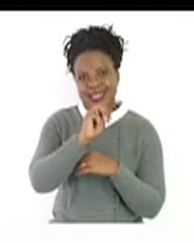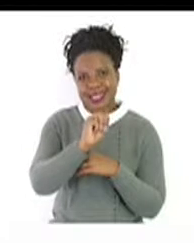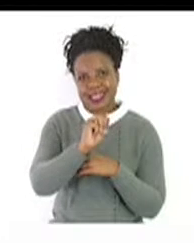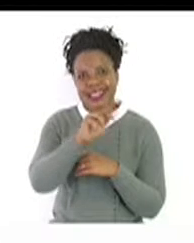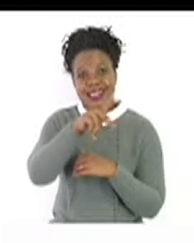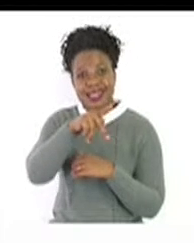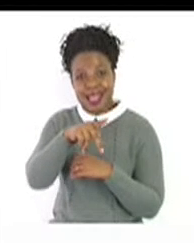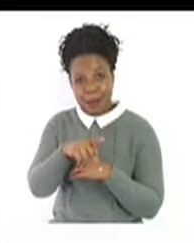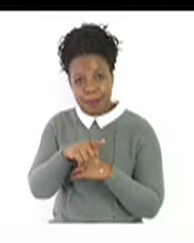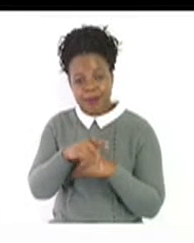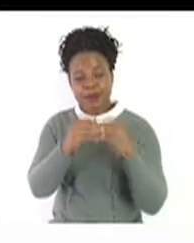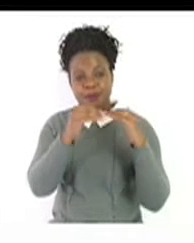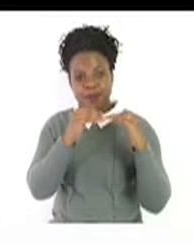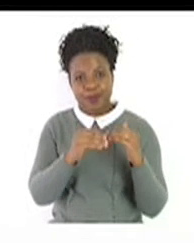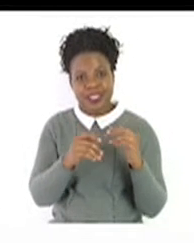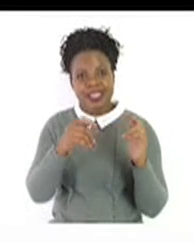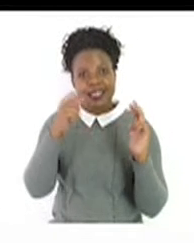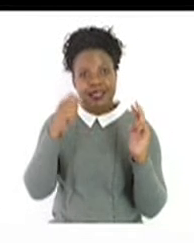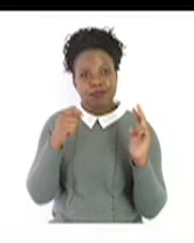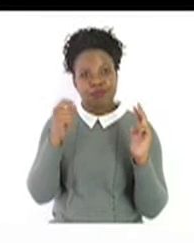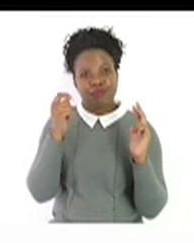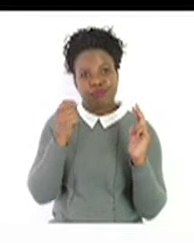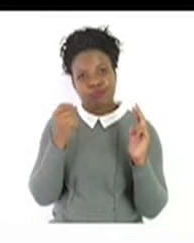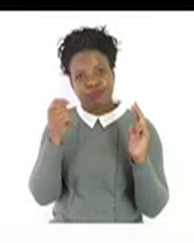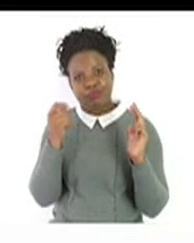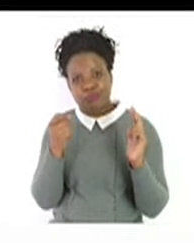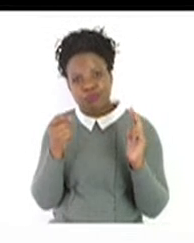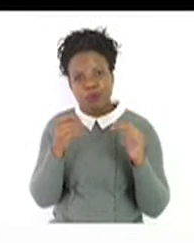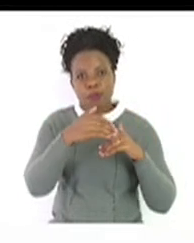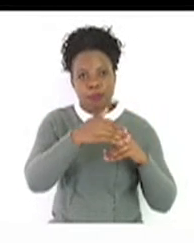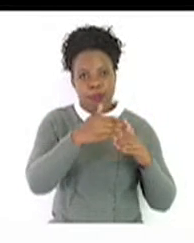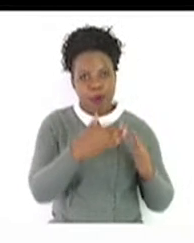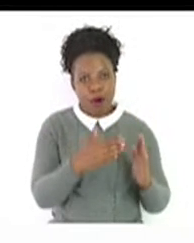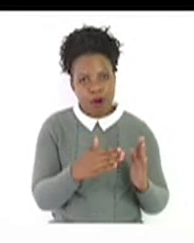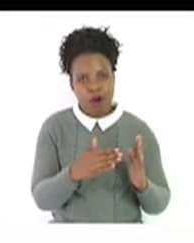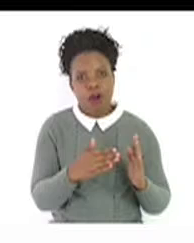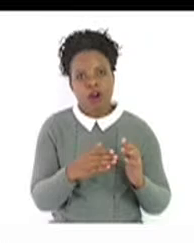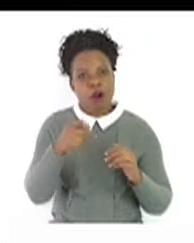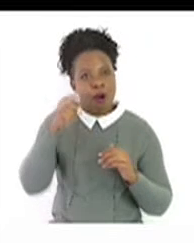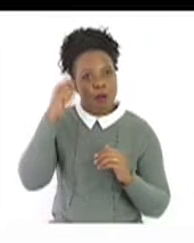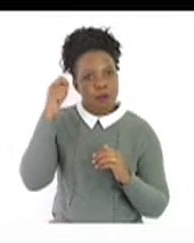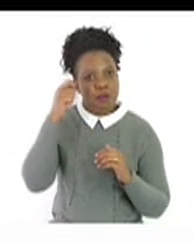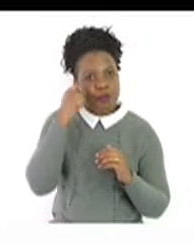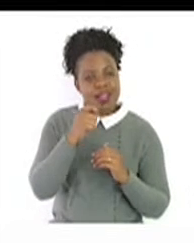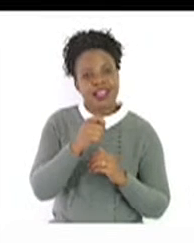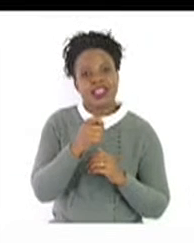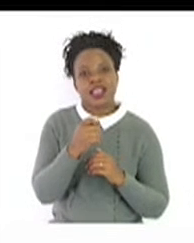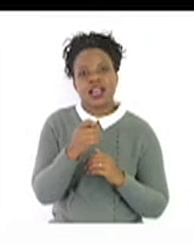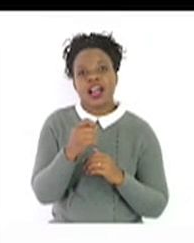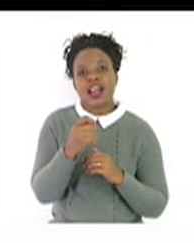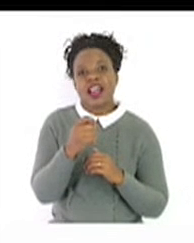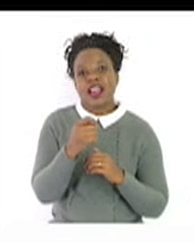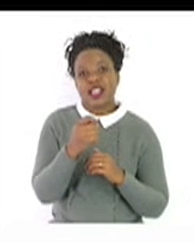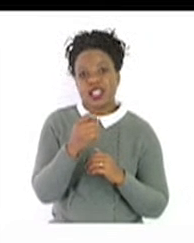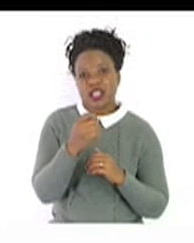Remember the rules for X, nouns ending with X, SH, and CH.